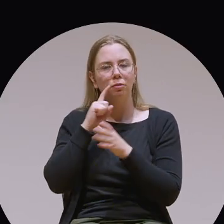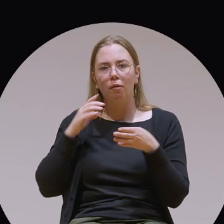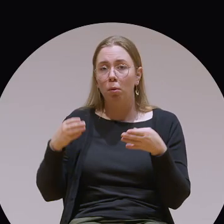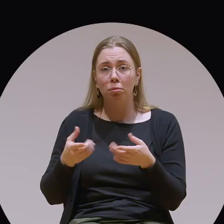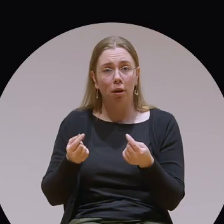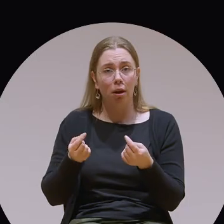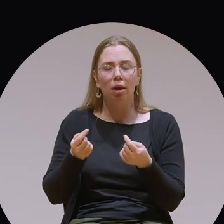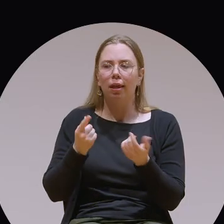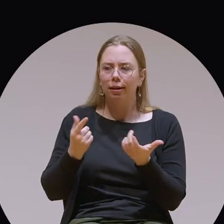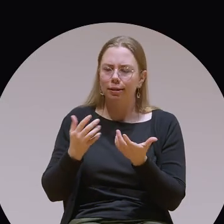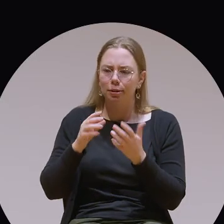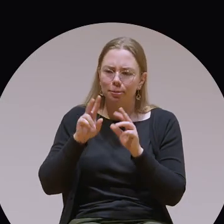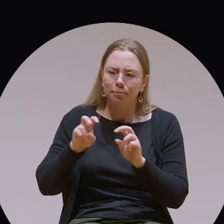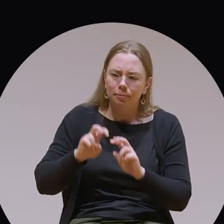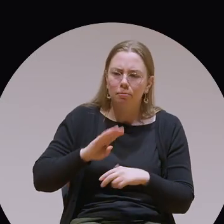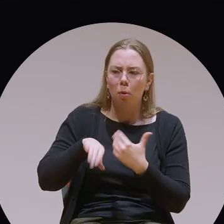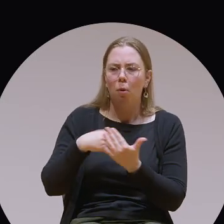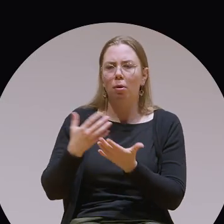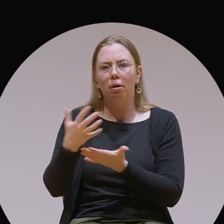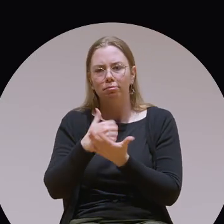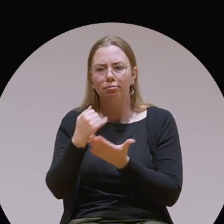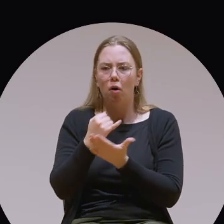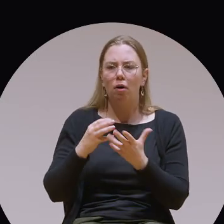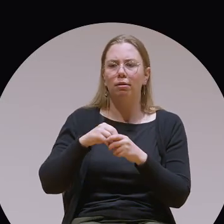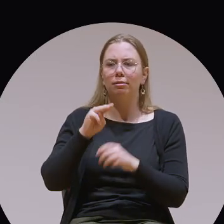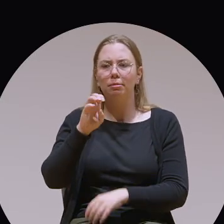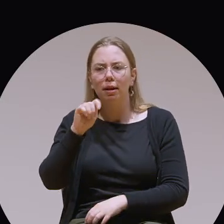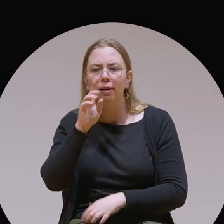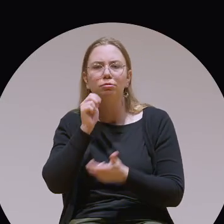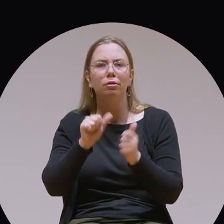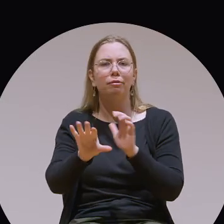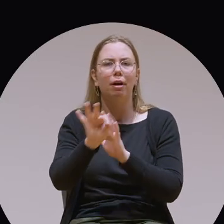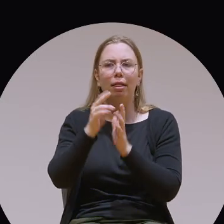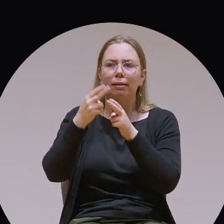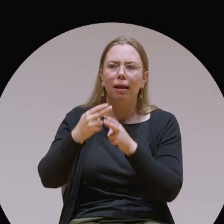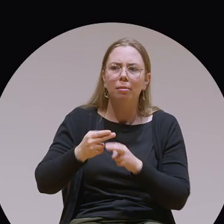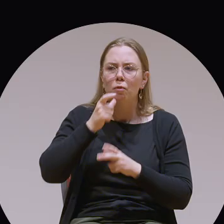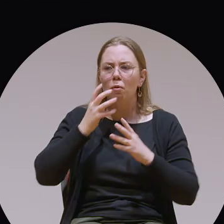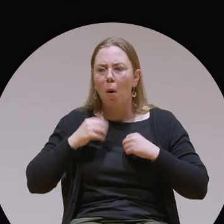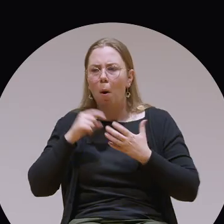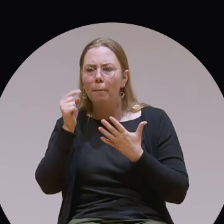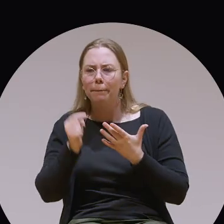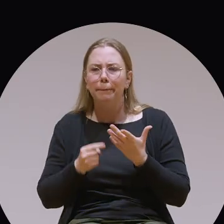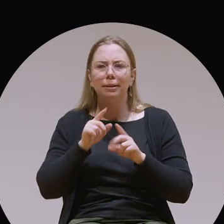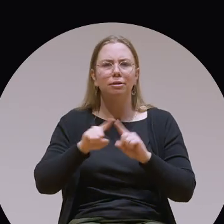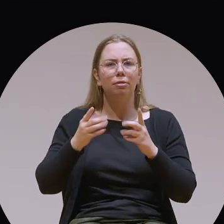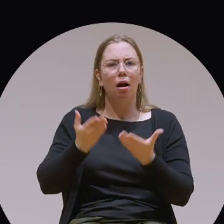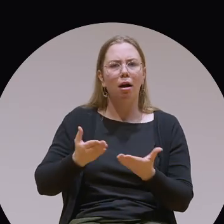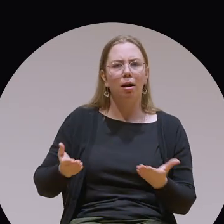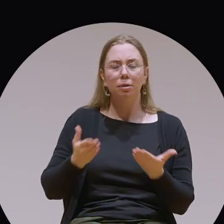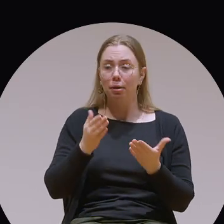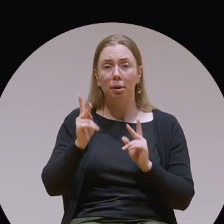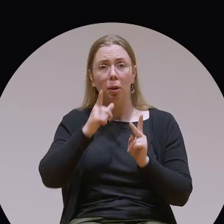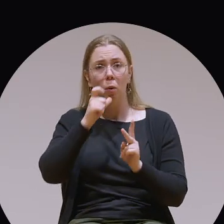through the collections of the Met, looking for names in the provenance that we have, names of people who were victims